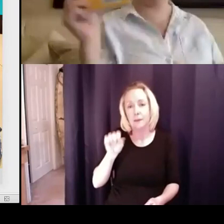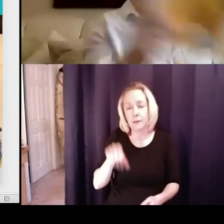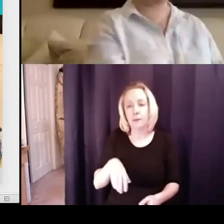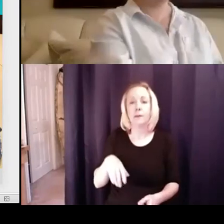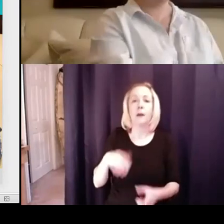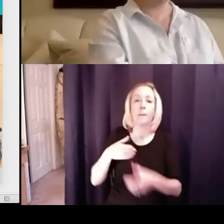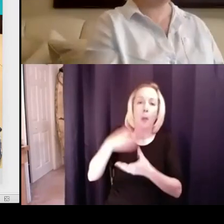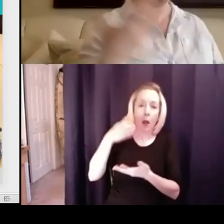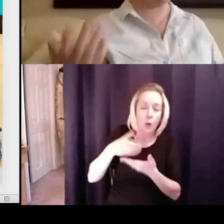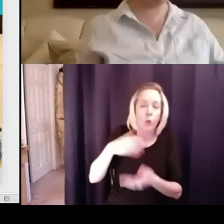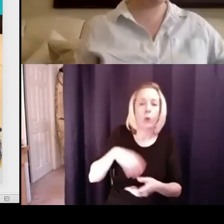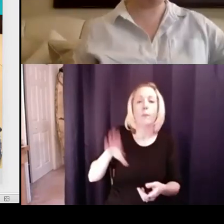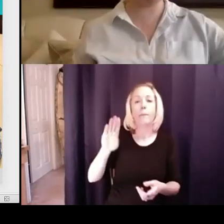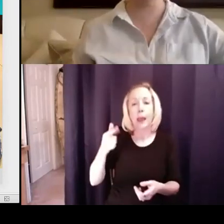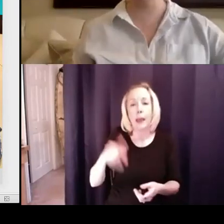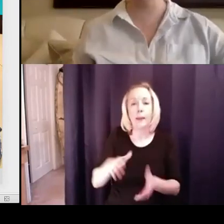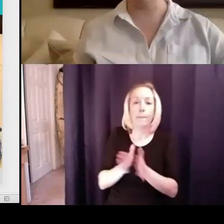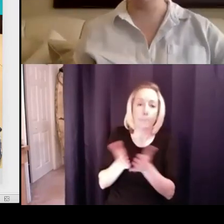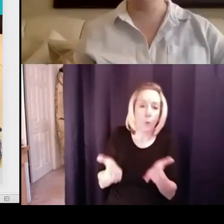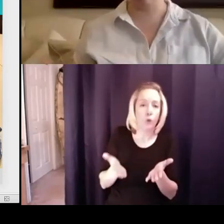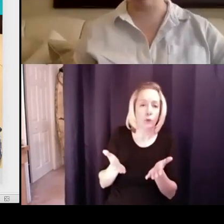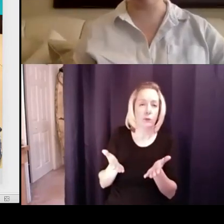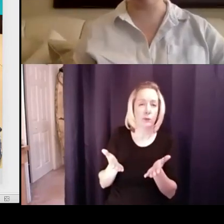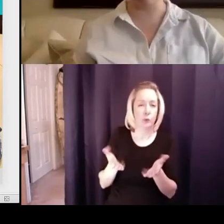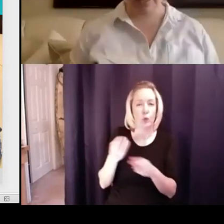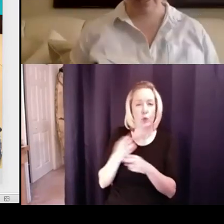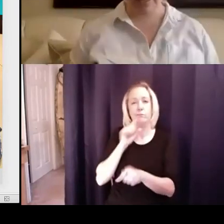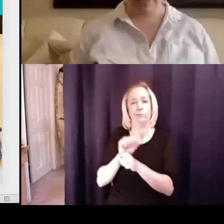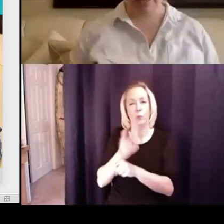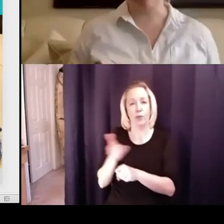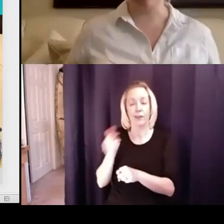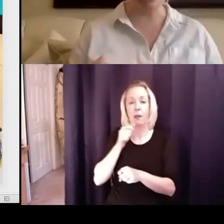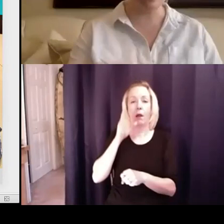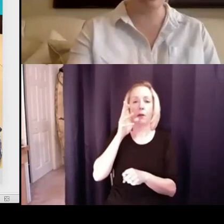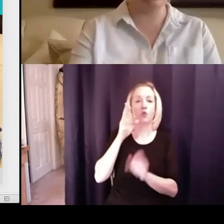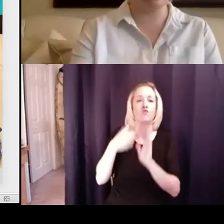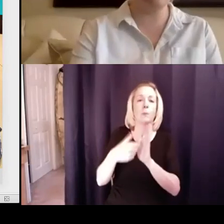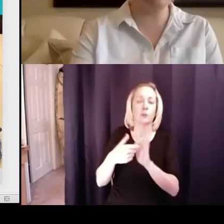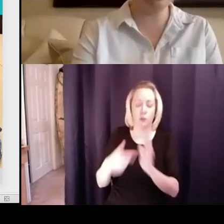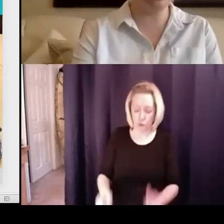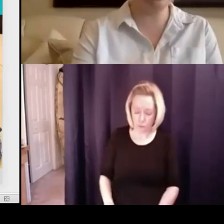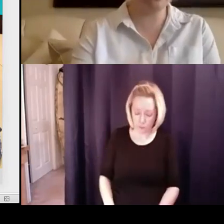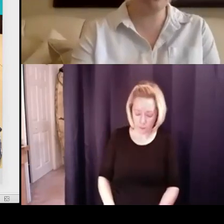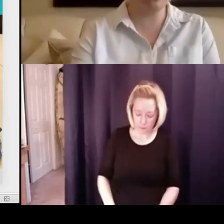baggie, book, that you can find that are the real object. And I would recommend using those.